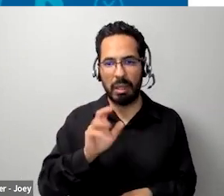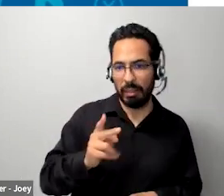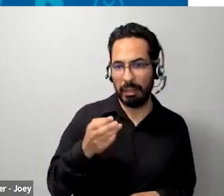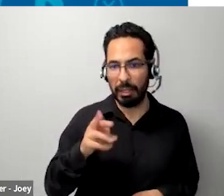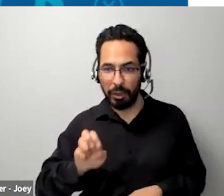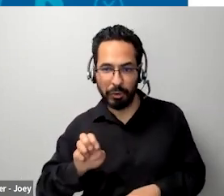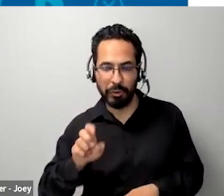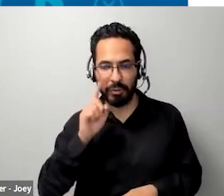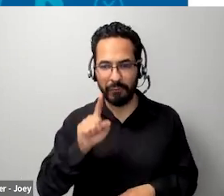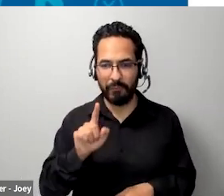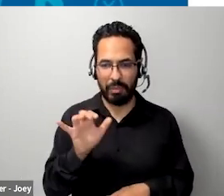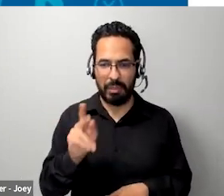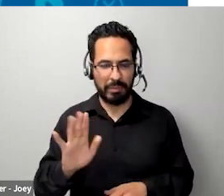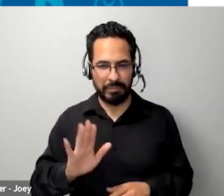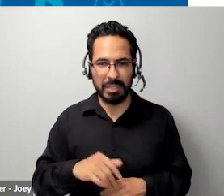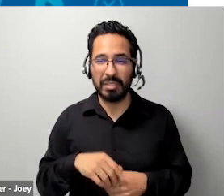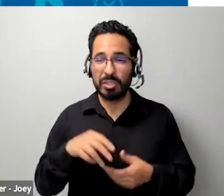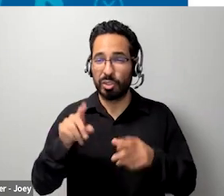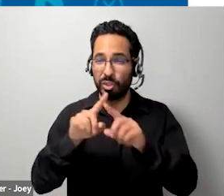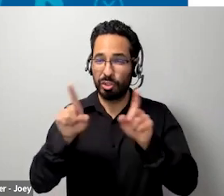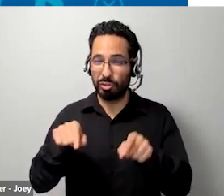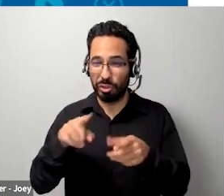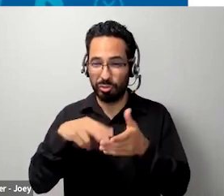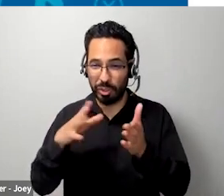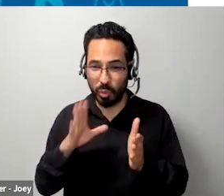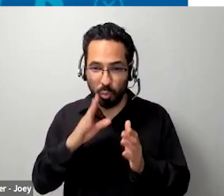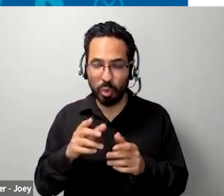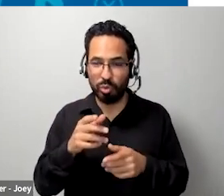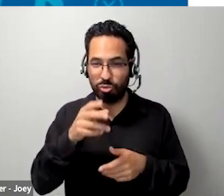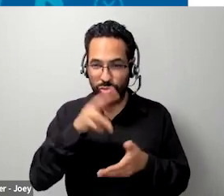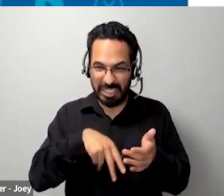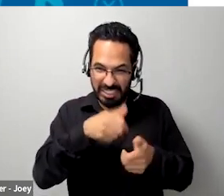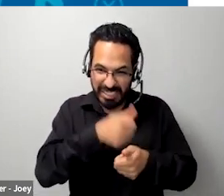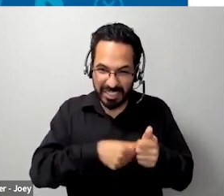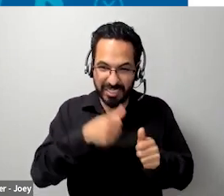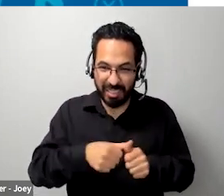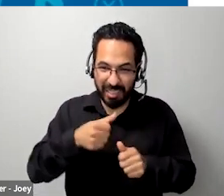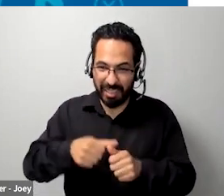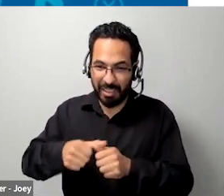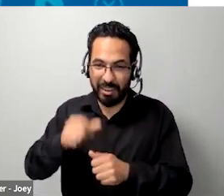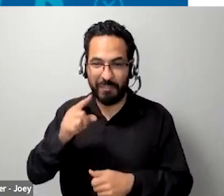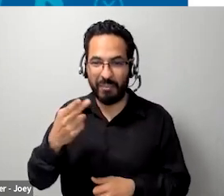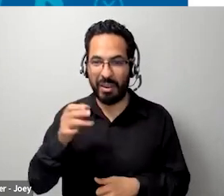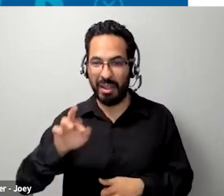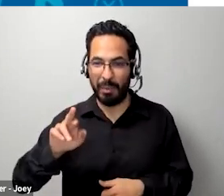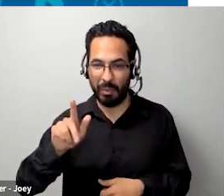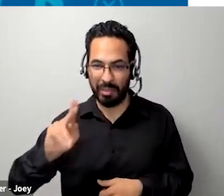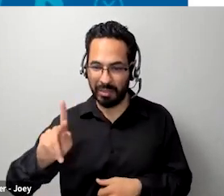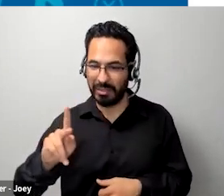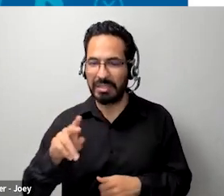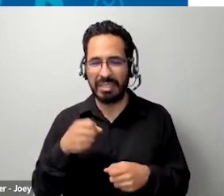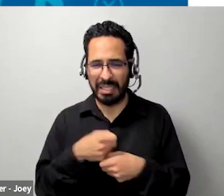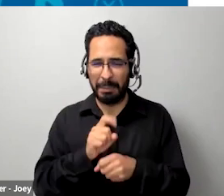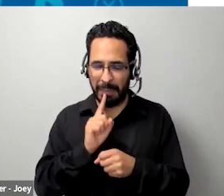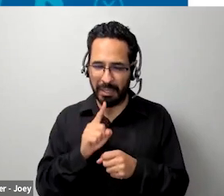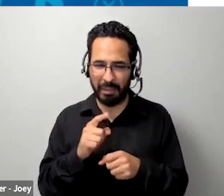your link. Screen readers will at times read out each letter in a hyperlink, which can really make things unnecessarily